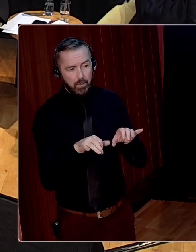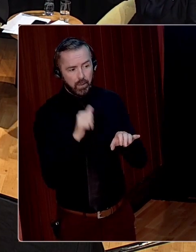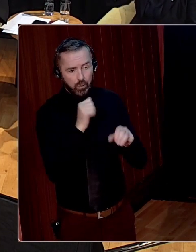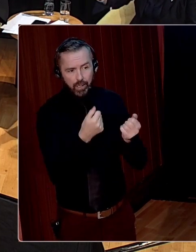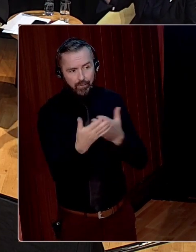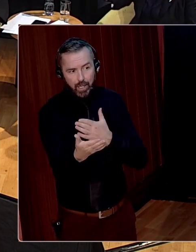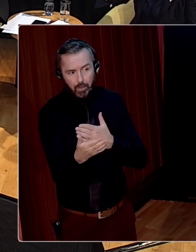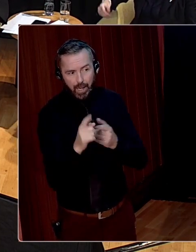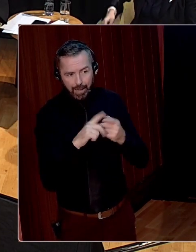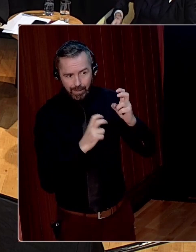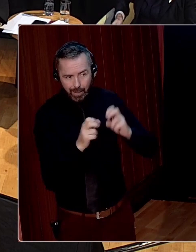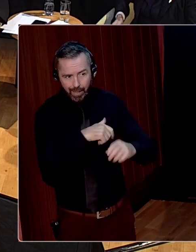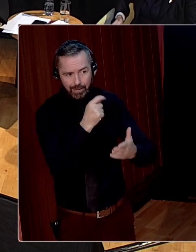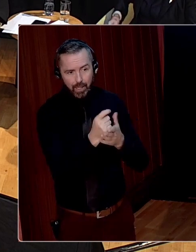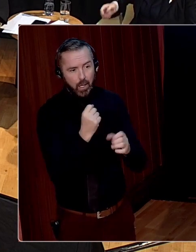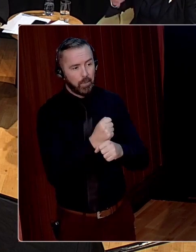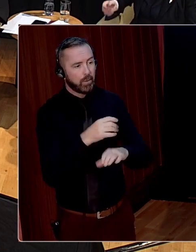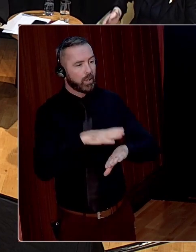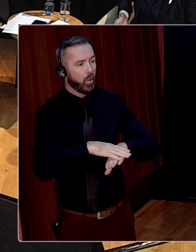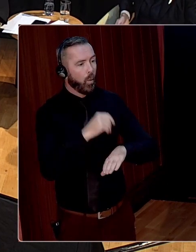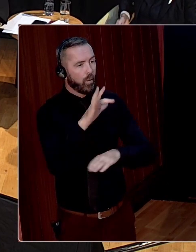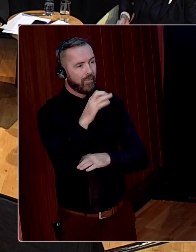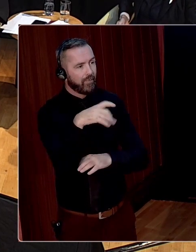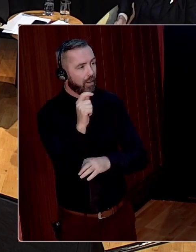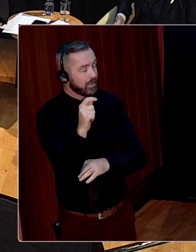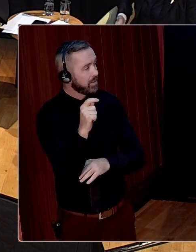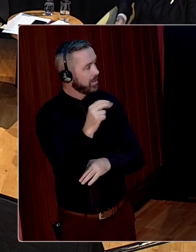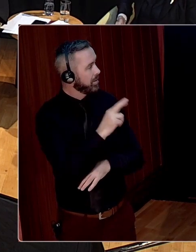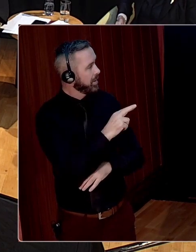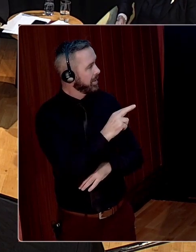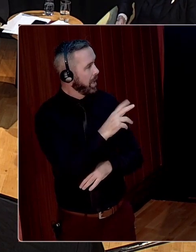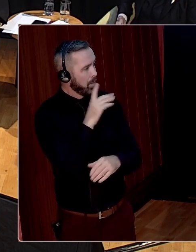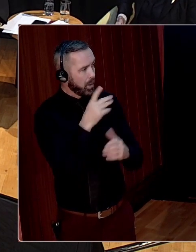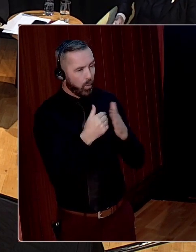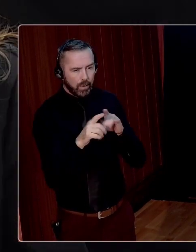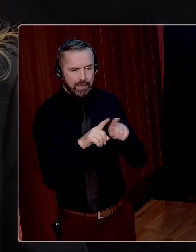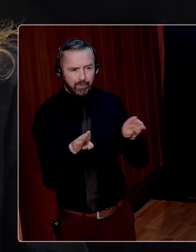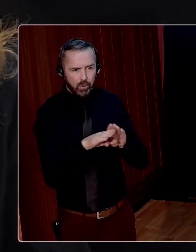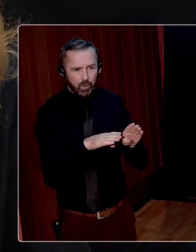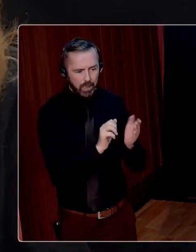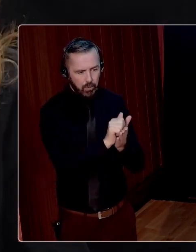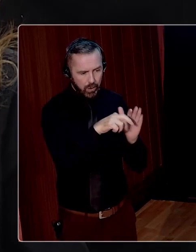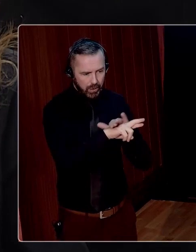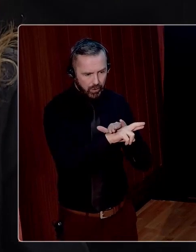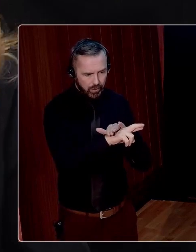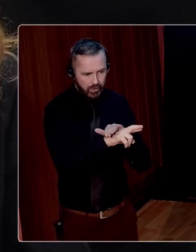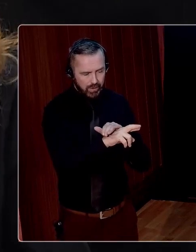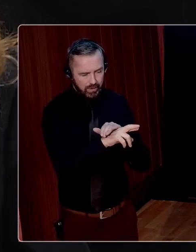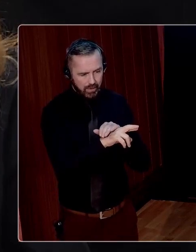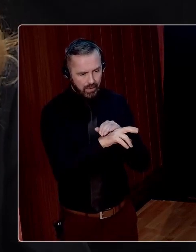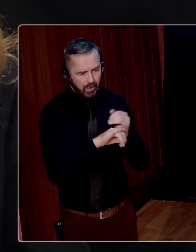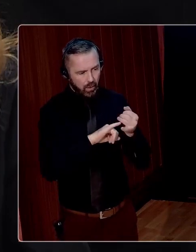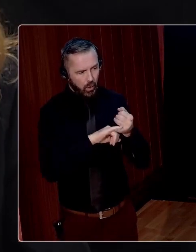huge row at the time about the old font. And just a question about that, was it difference between the printers in so far as they